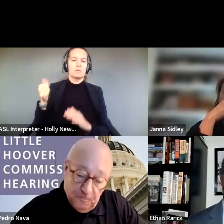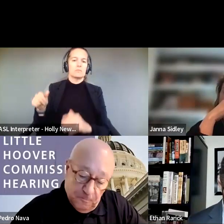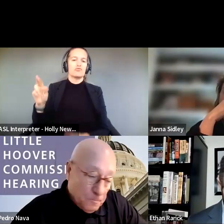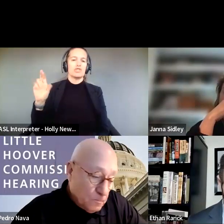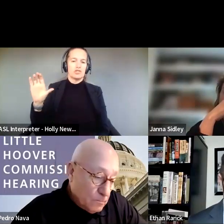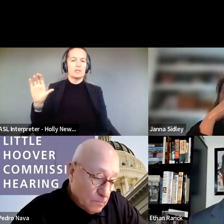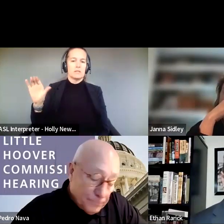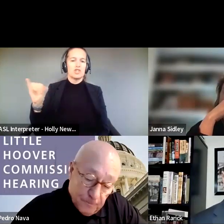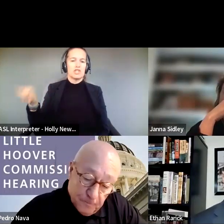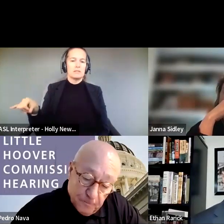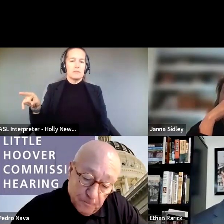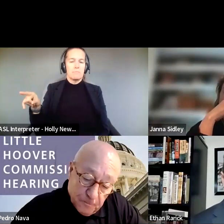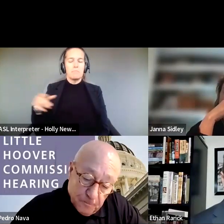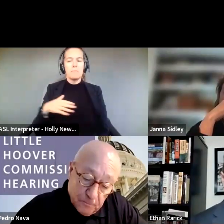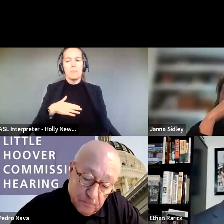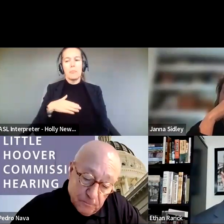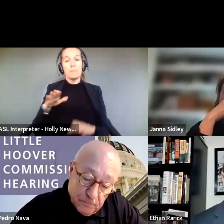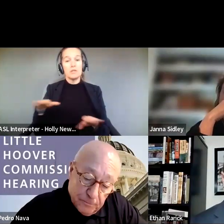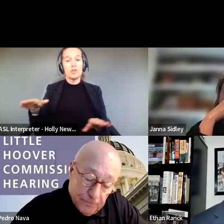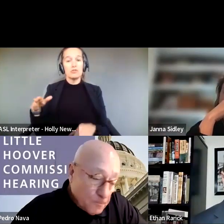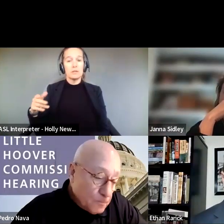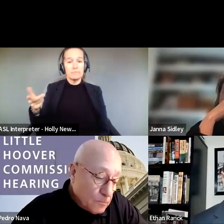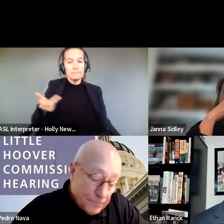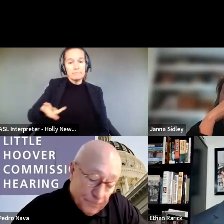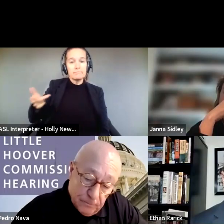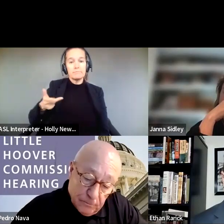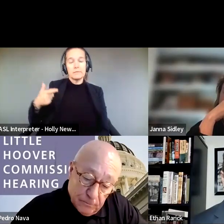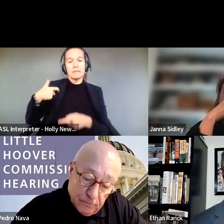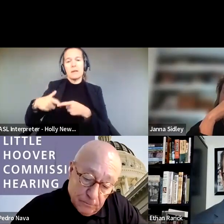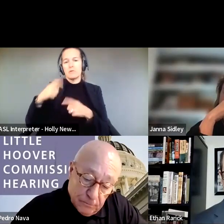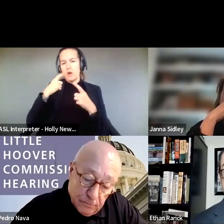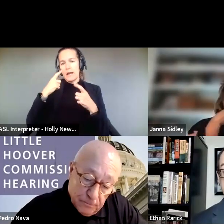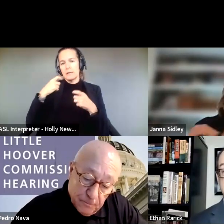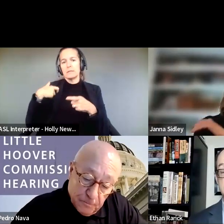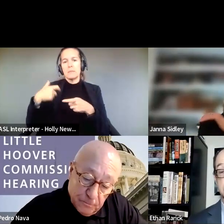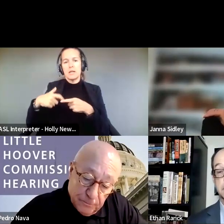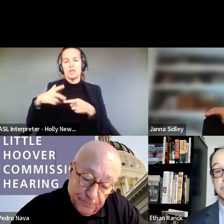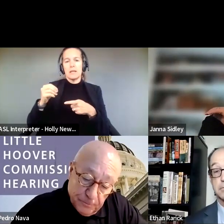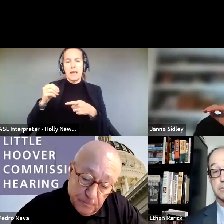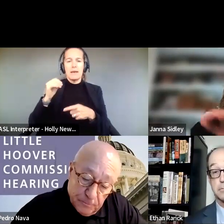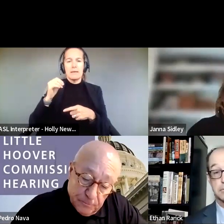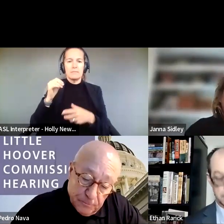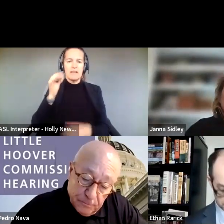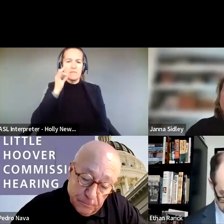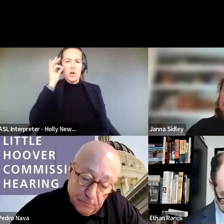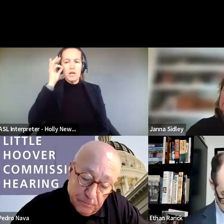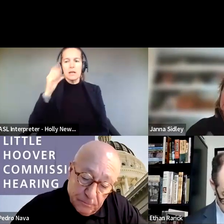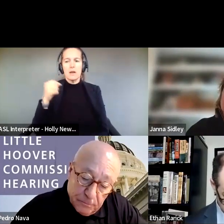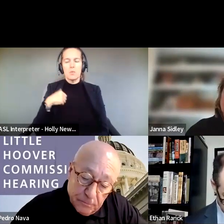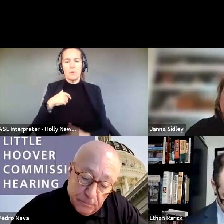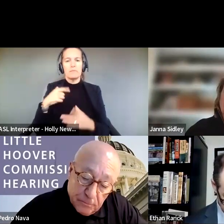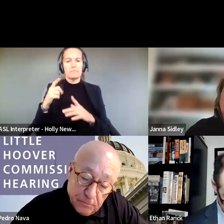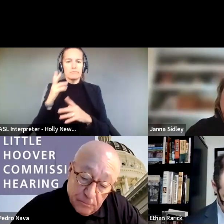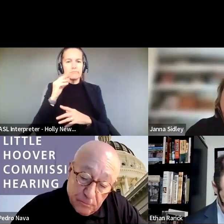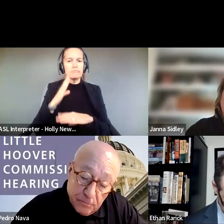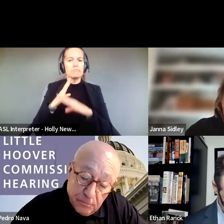center system. My children and I are Hispanic and Native American. I have experienced many barriers since my oldest